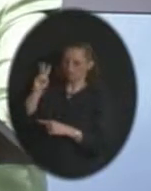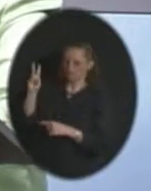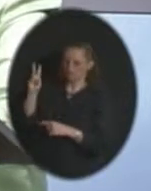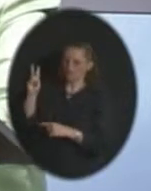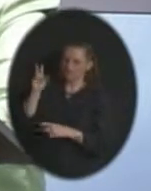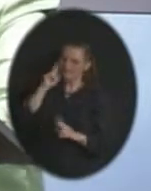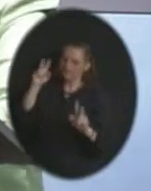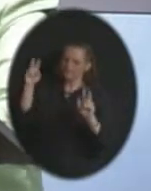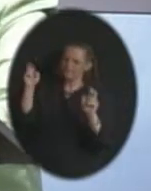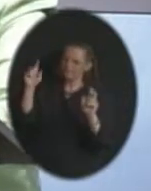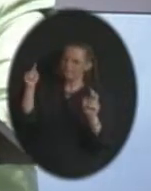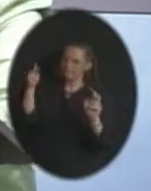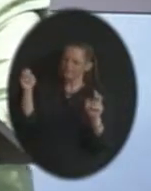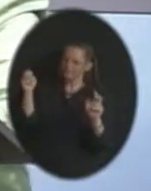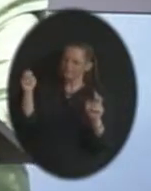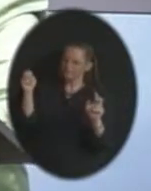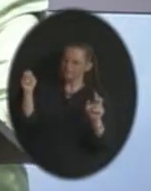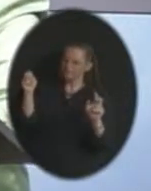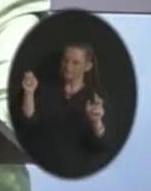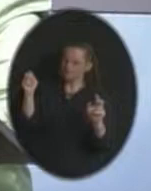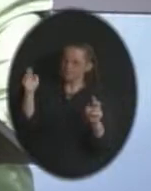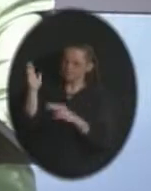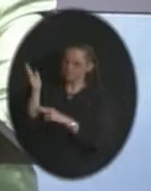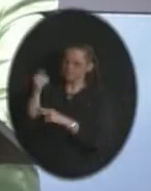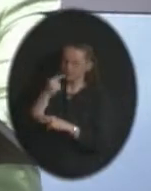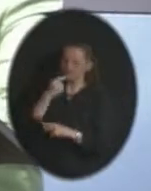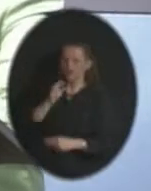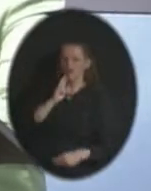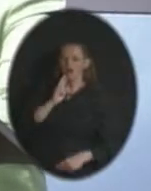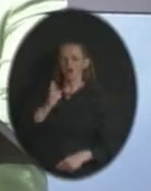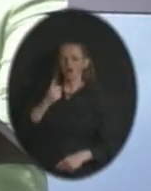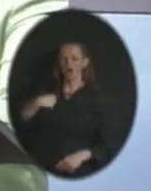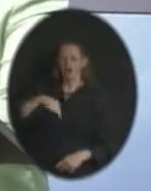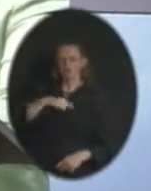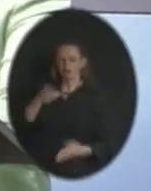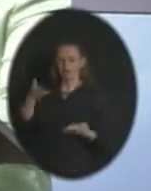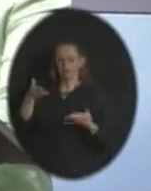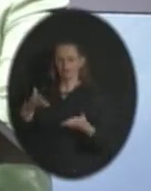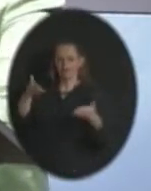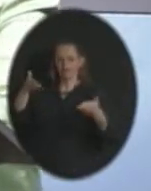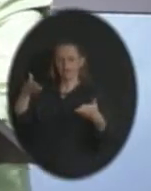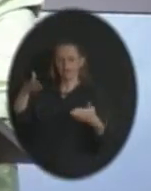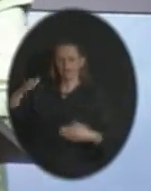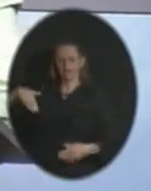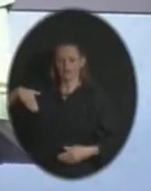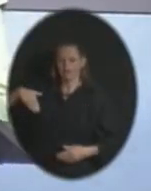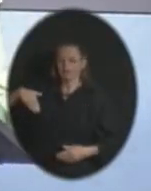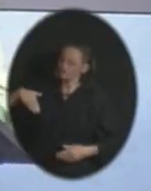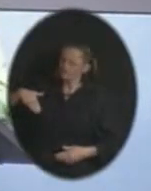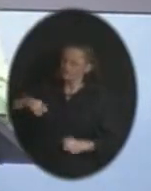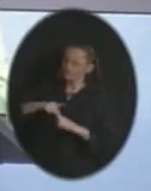was, are we there yet? Mm-hmm. And the idea was that, gee, don't forget about the journey and the experiences that you